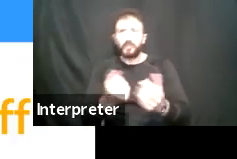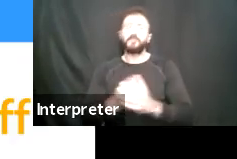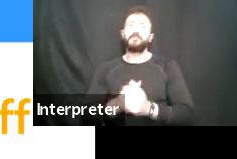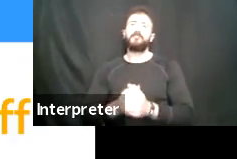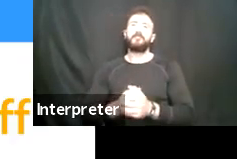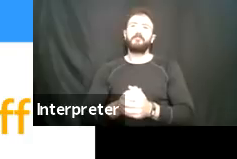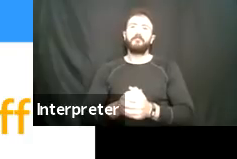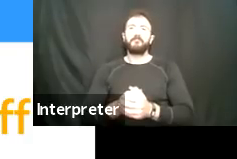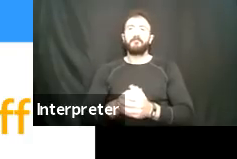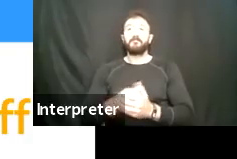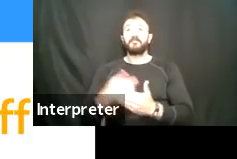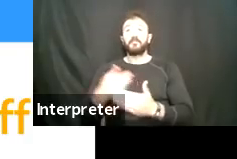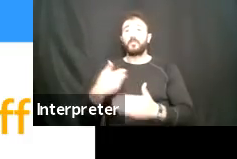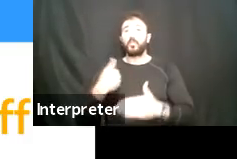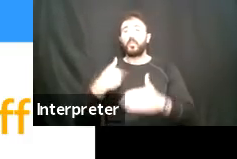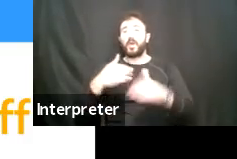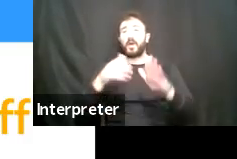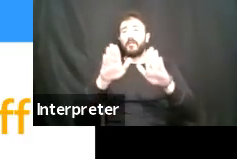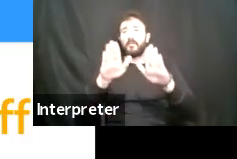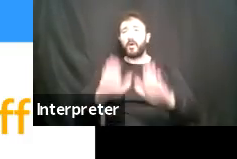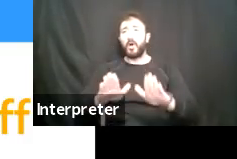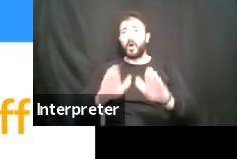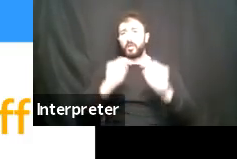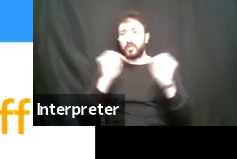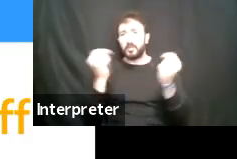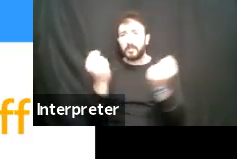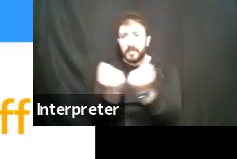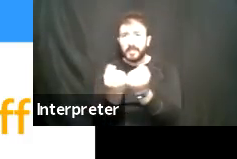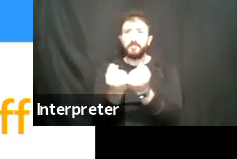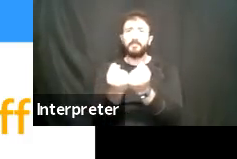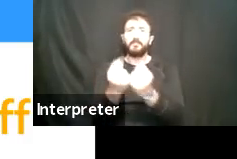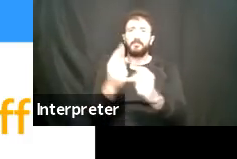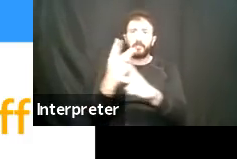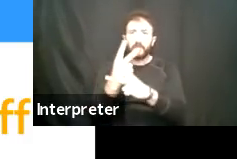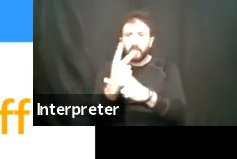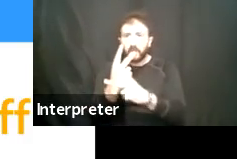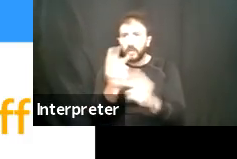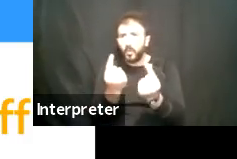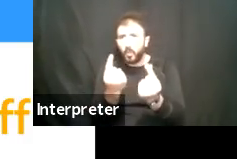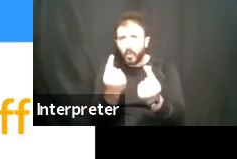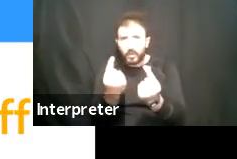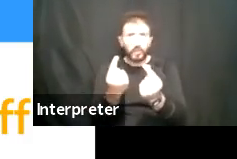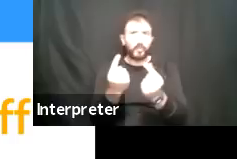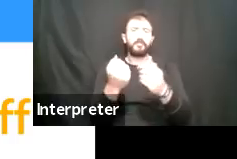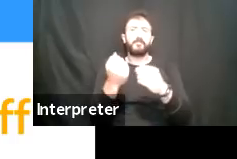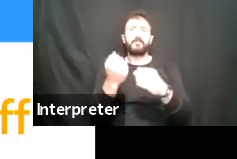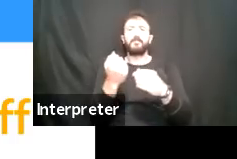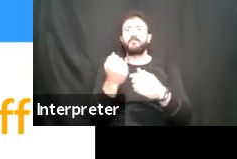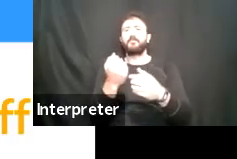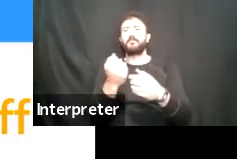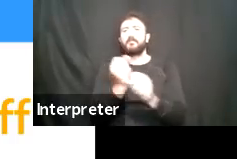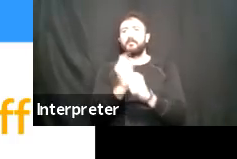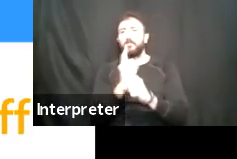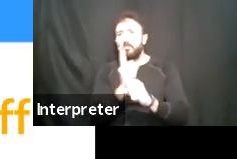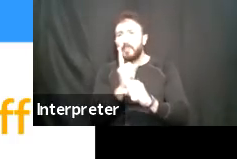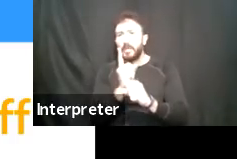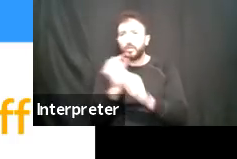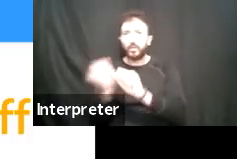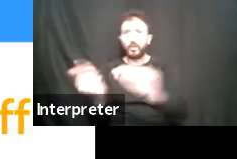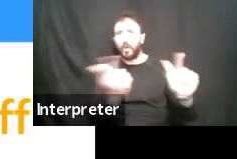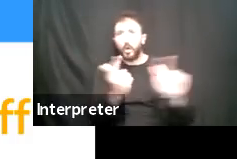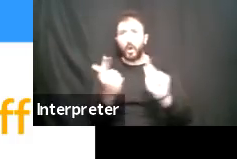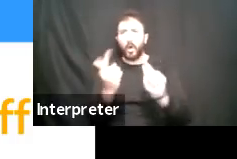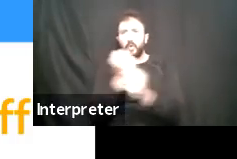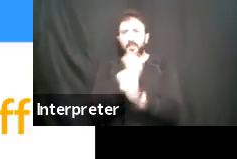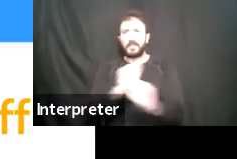really great team in our leave and accommodation specialists that have been helping with many of these conversations and really